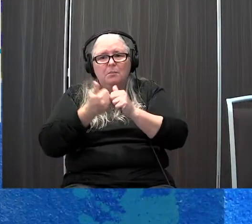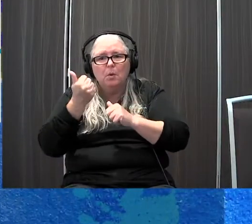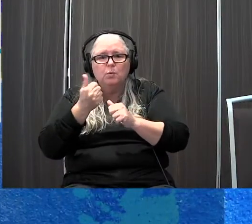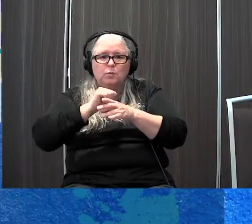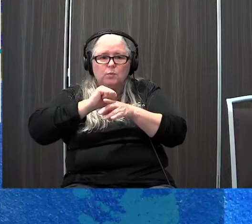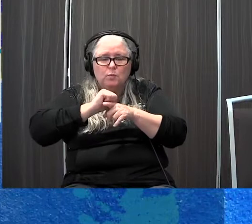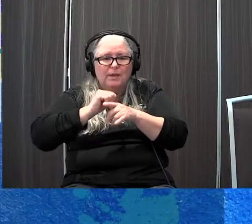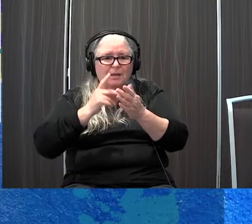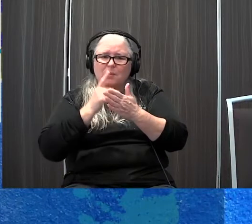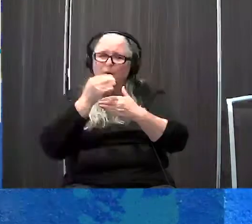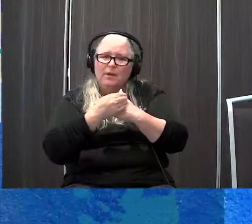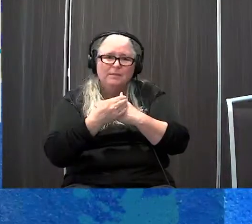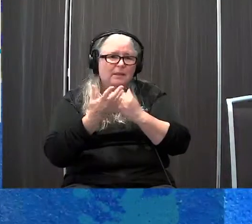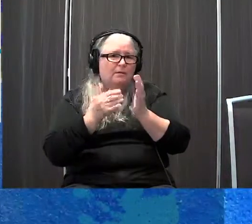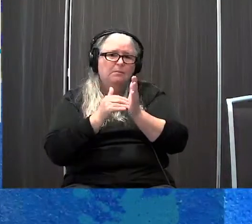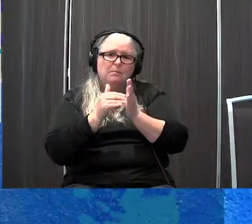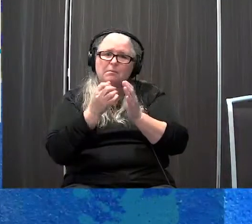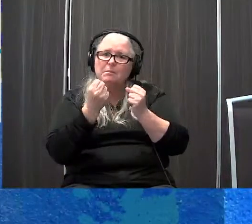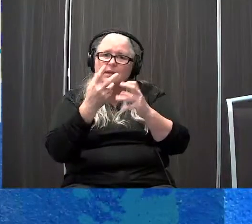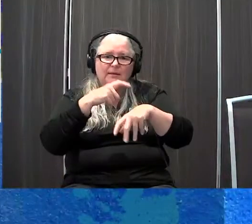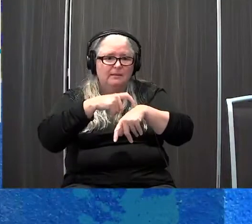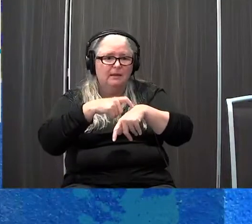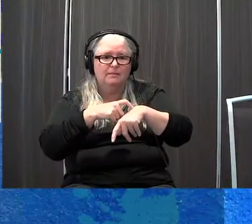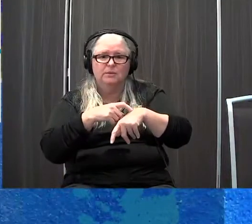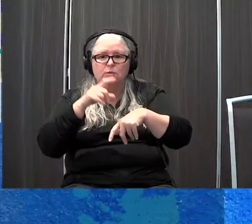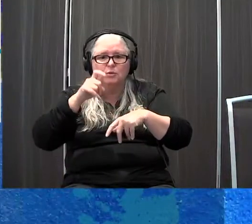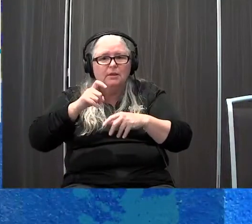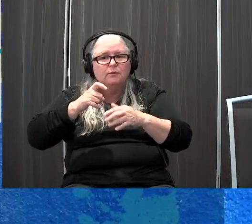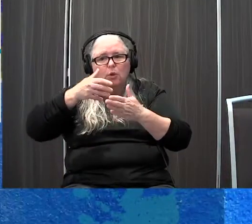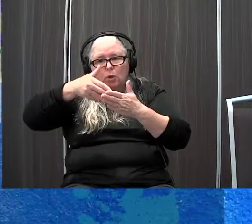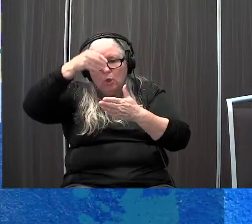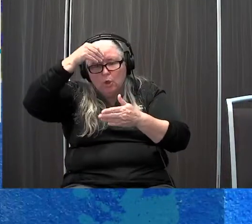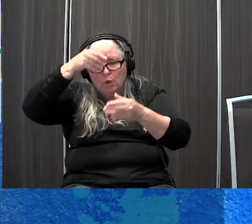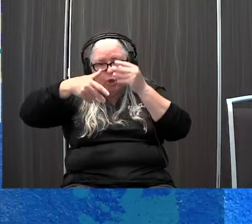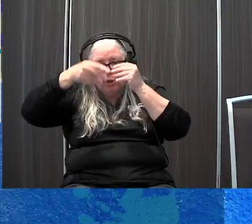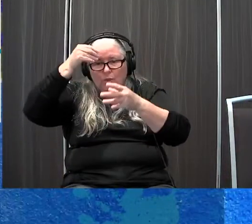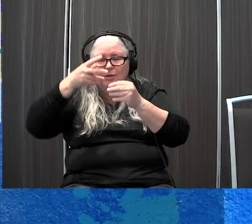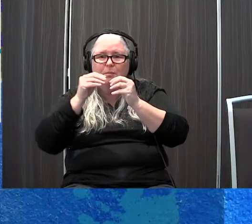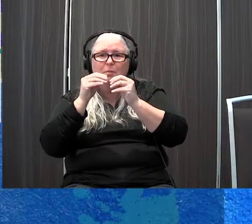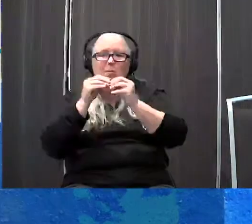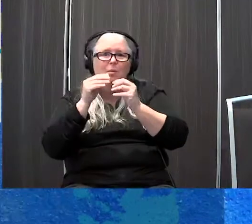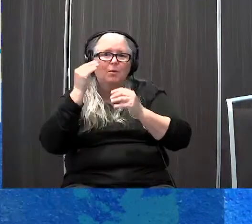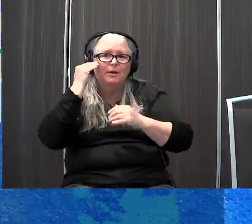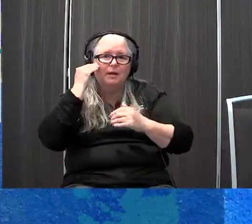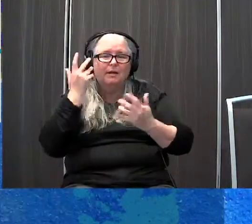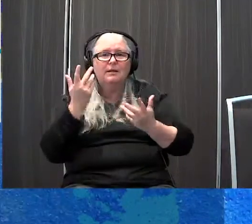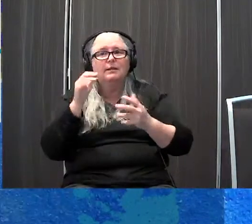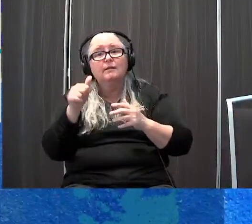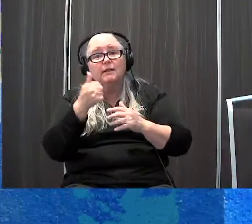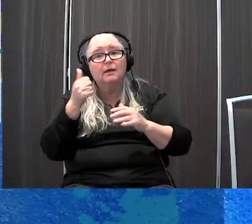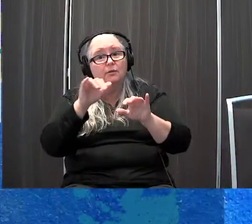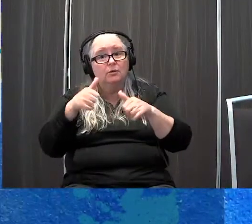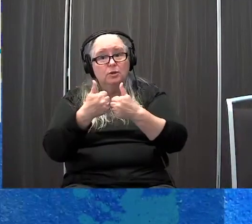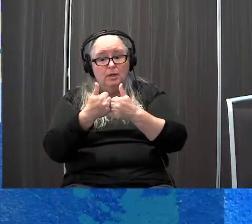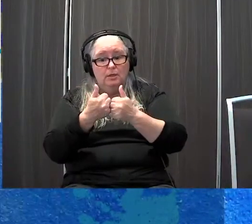kind of often is in the hands of the person in their learning pathway to get more knowledge. And then the other challenge in our field is that there